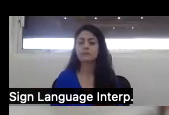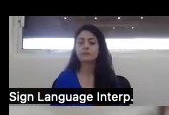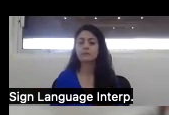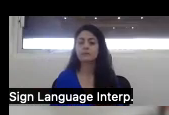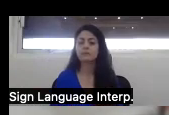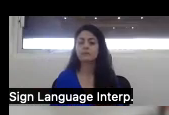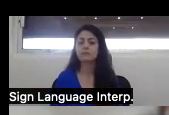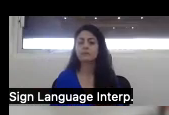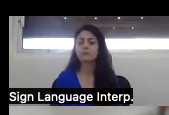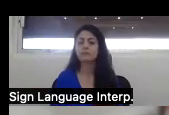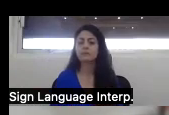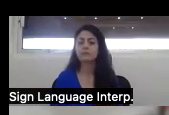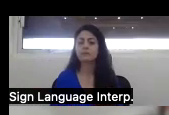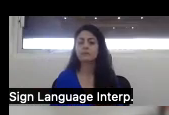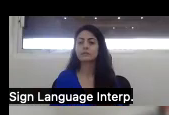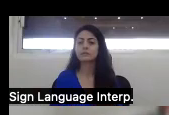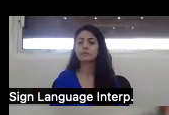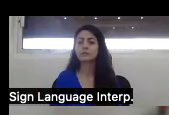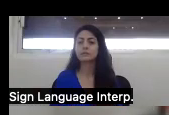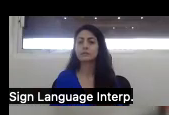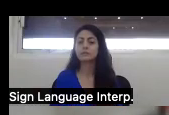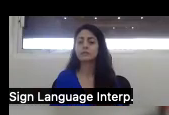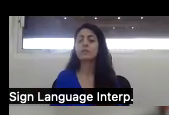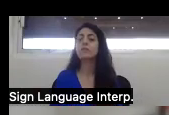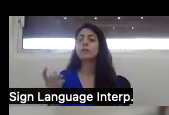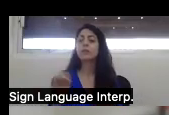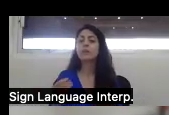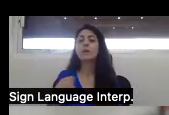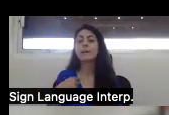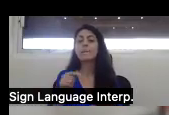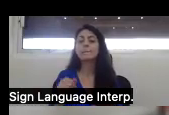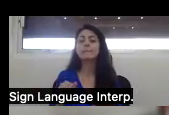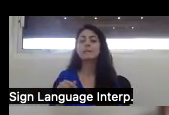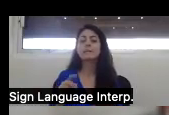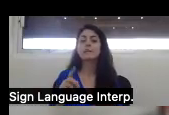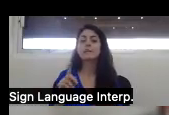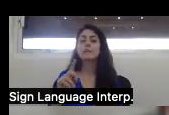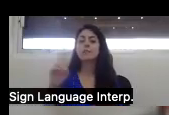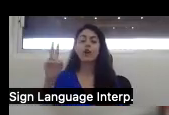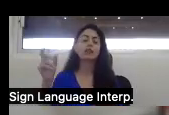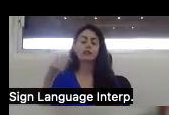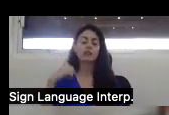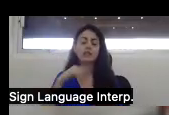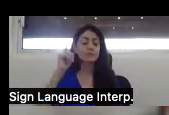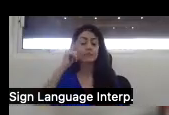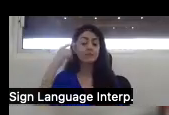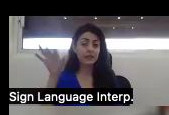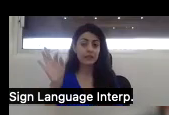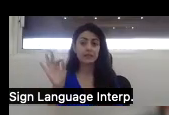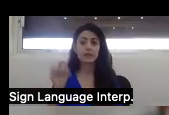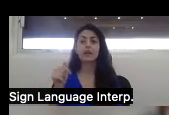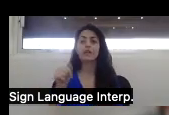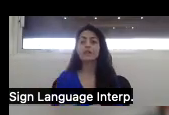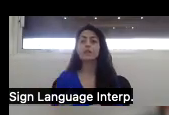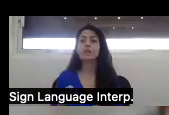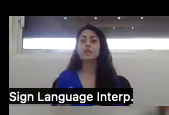just remind that everyone that Jordan has 10% of the population is estimated to be refugee,